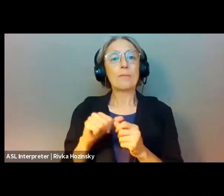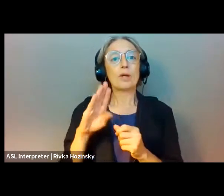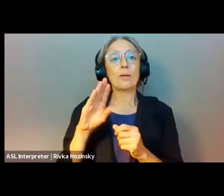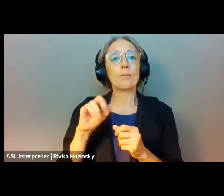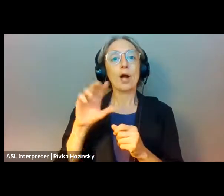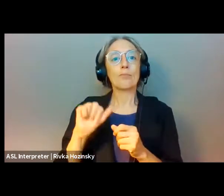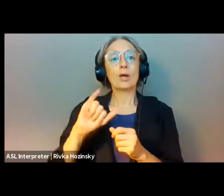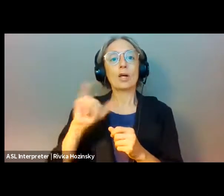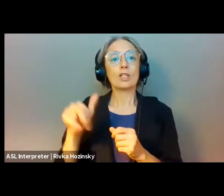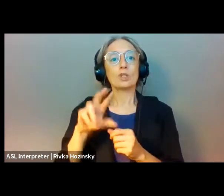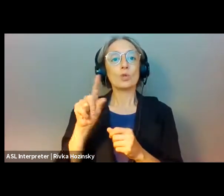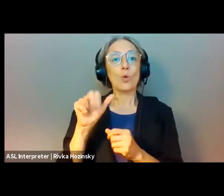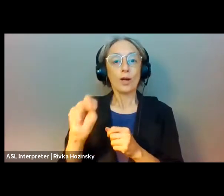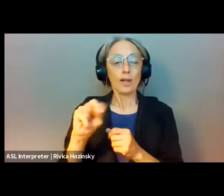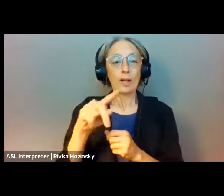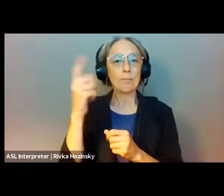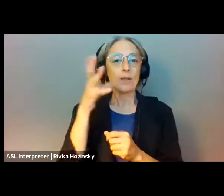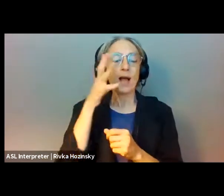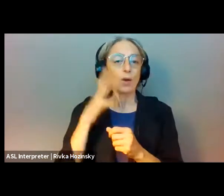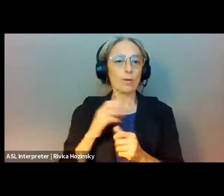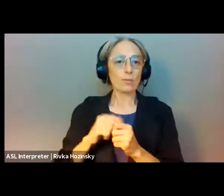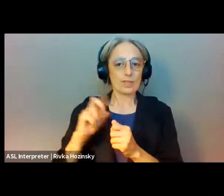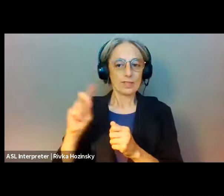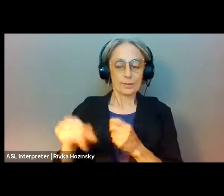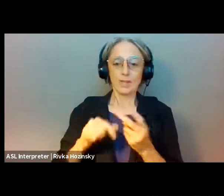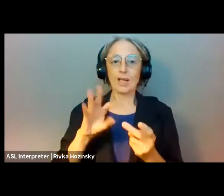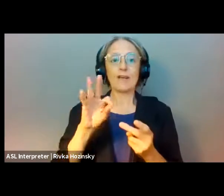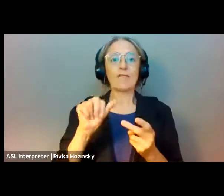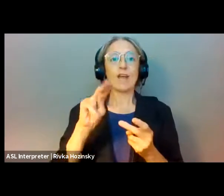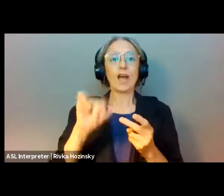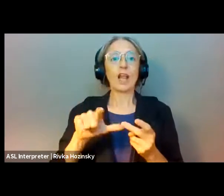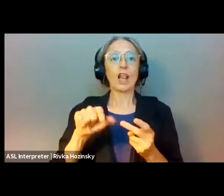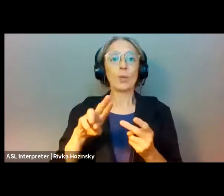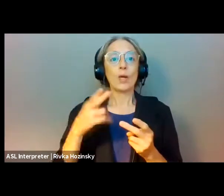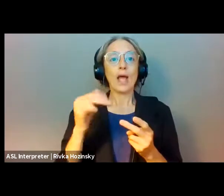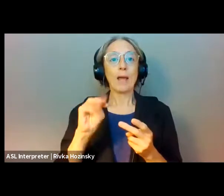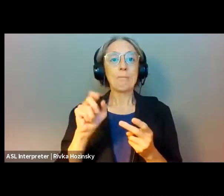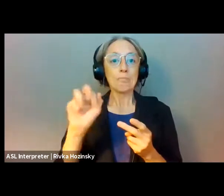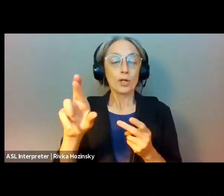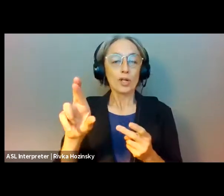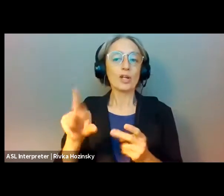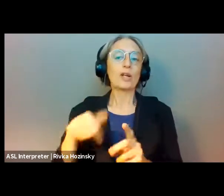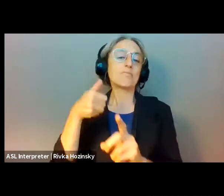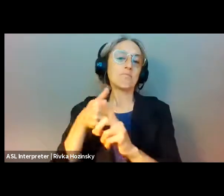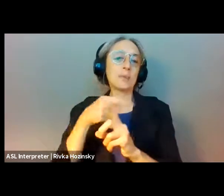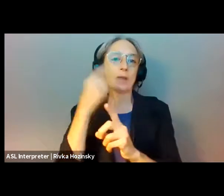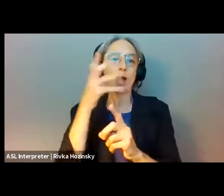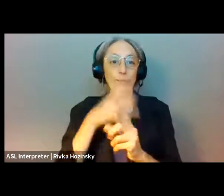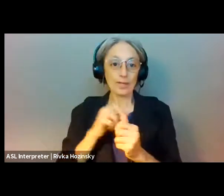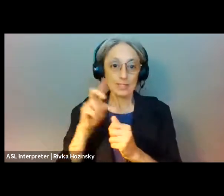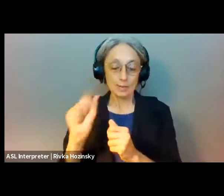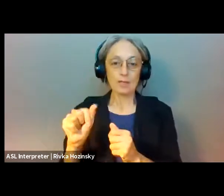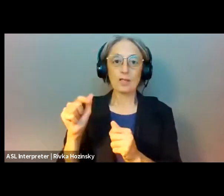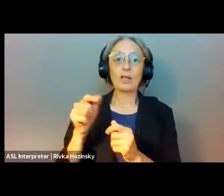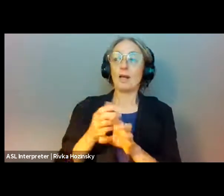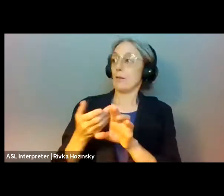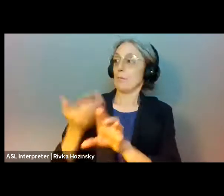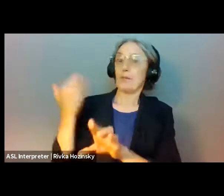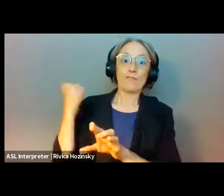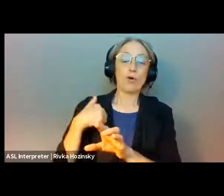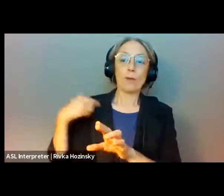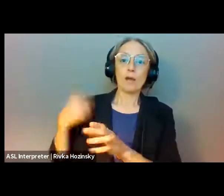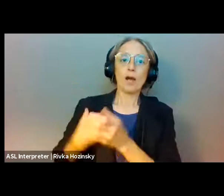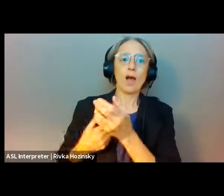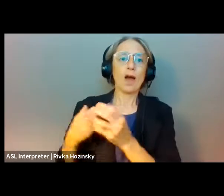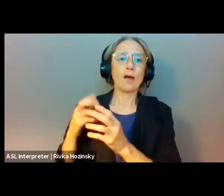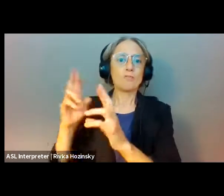with a disability, and Fannie Lou Hamer, a Black woman with a disability, who understood the connectedness